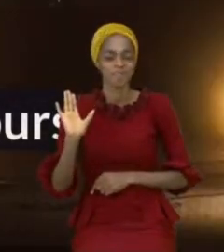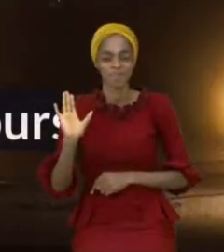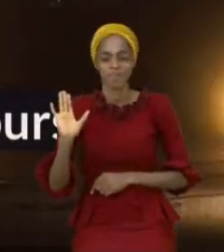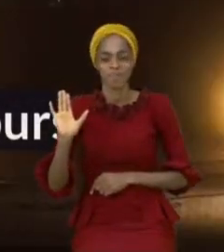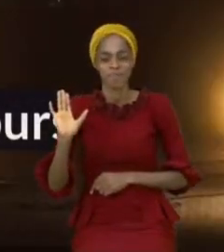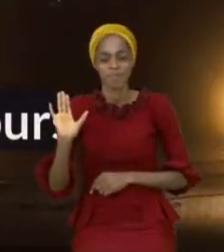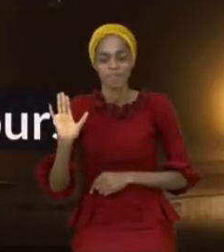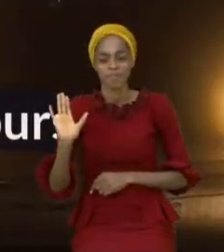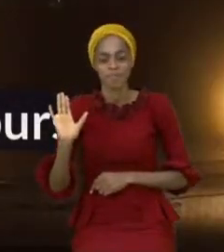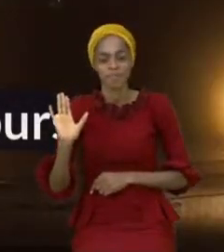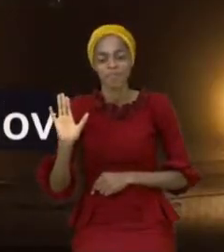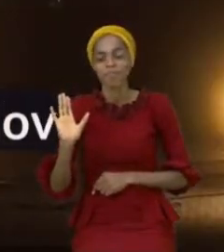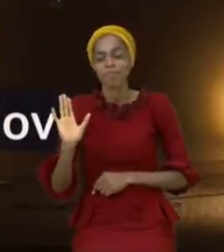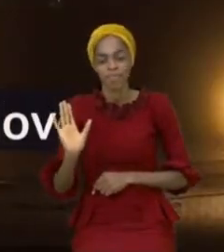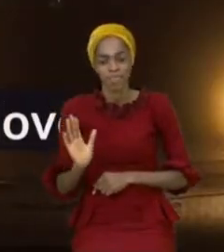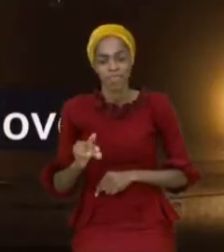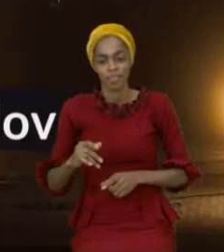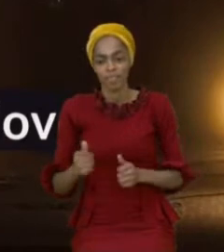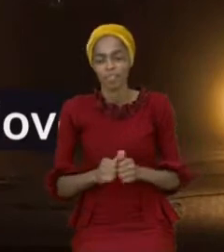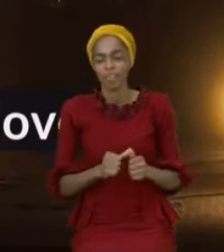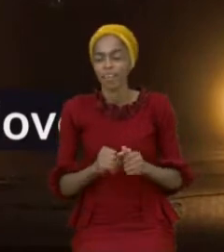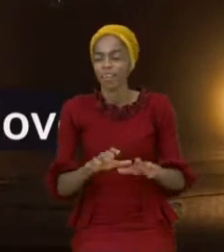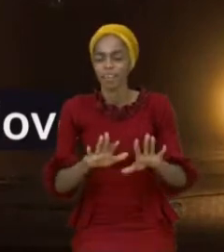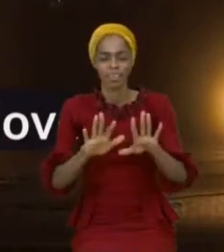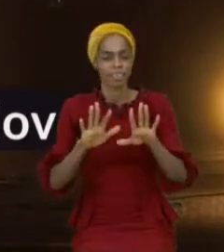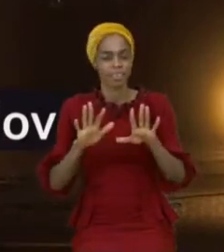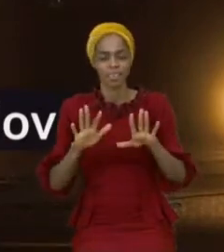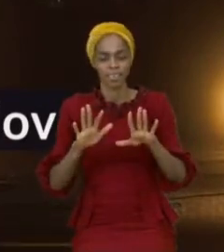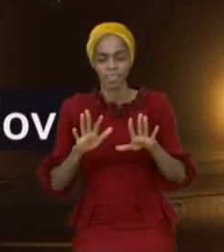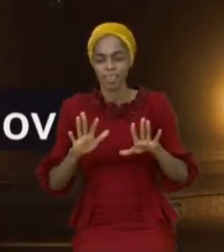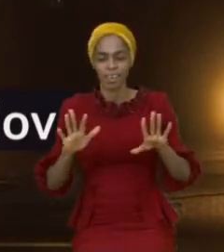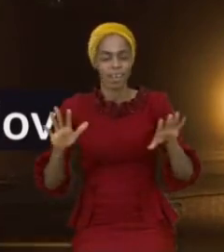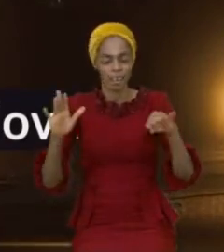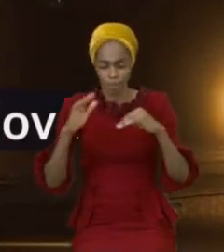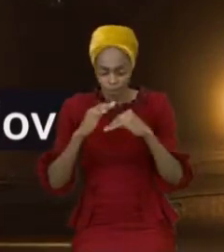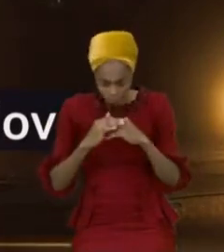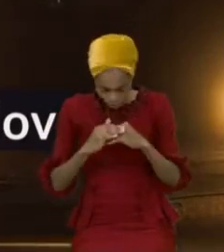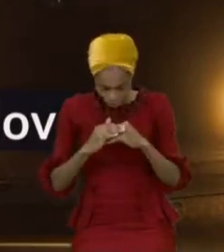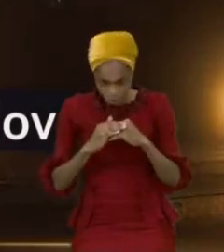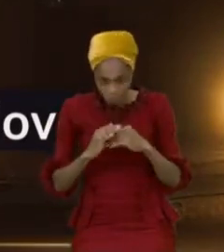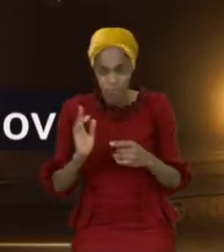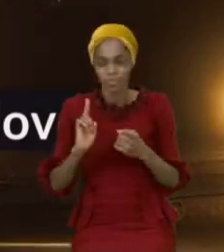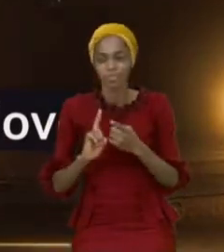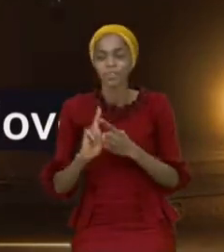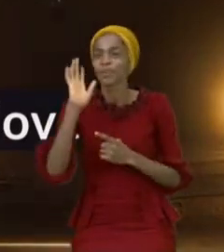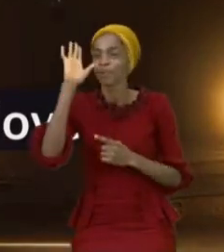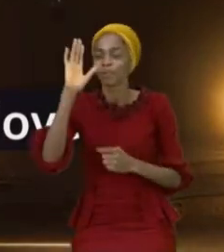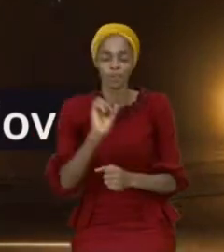Yours. Every fear bow down